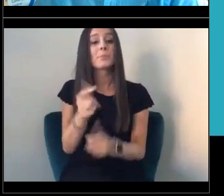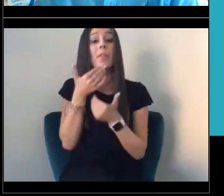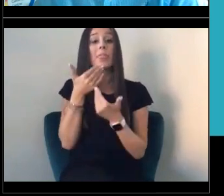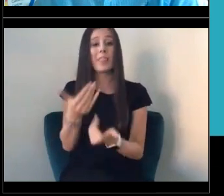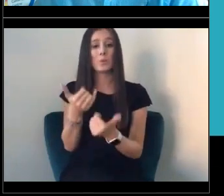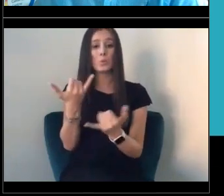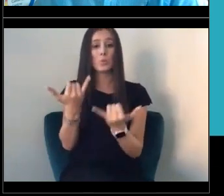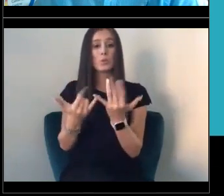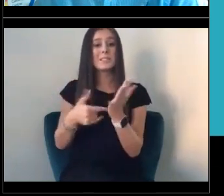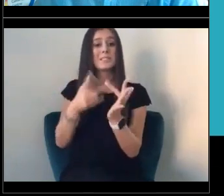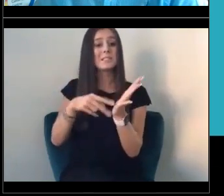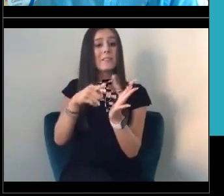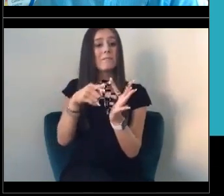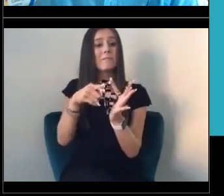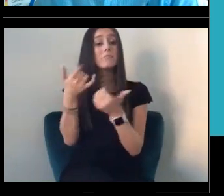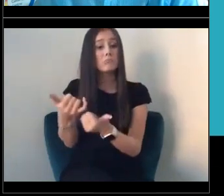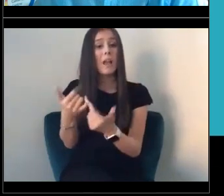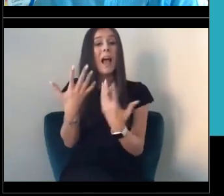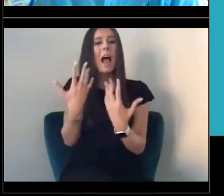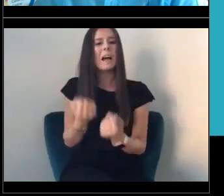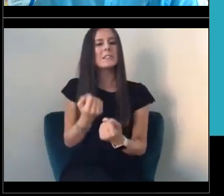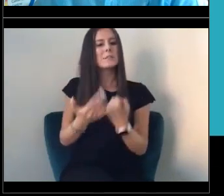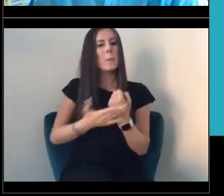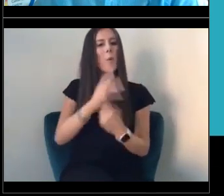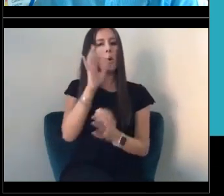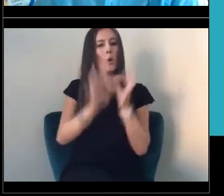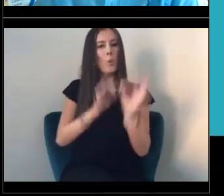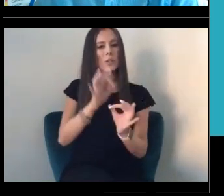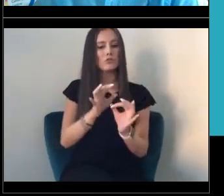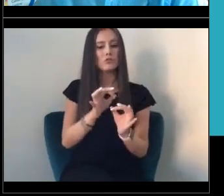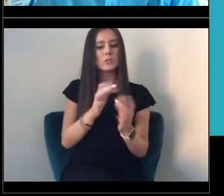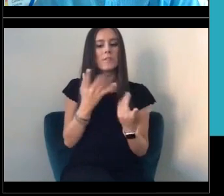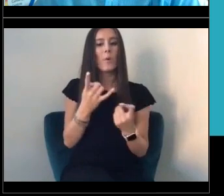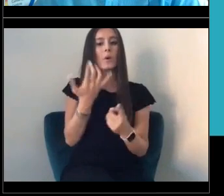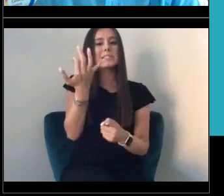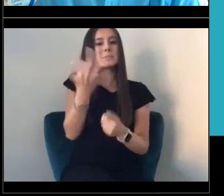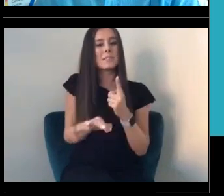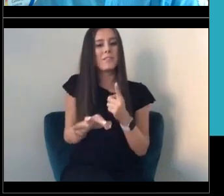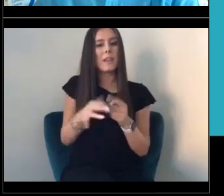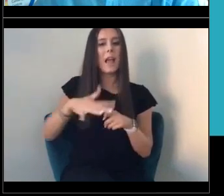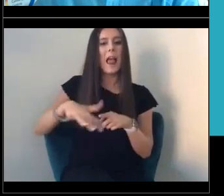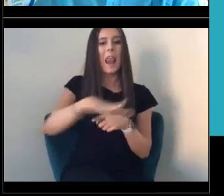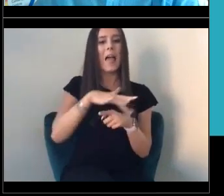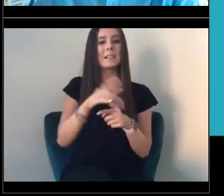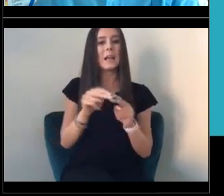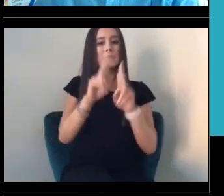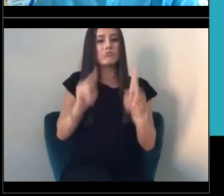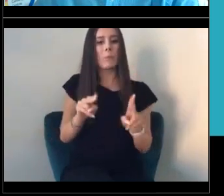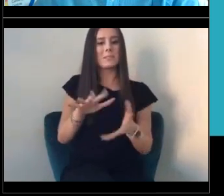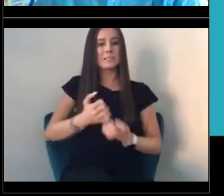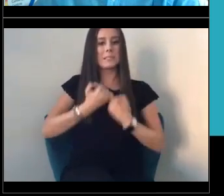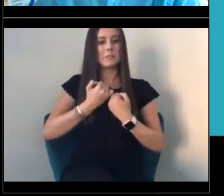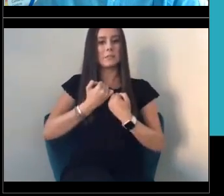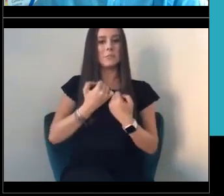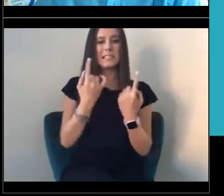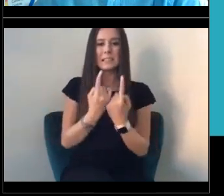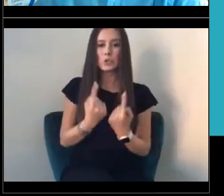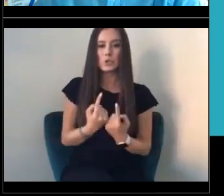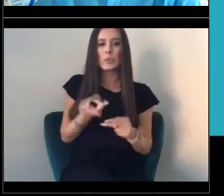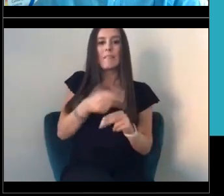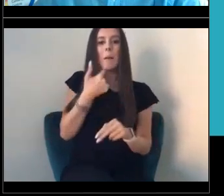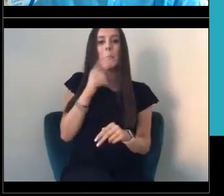few questions come in about specific land and property issues from people who've